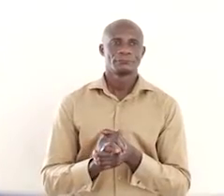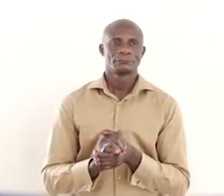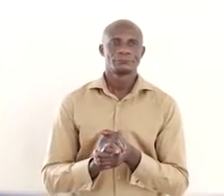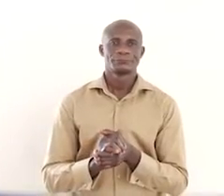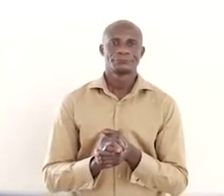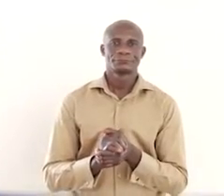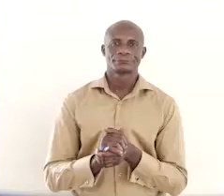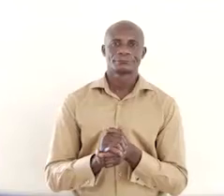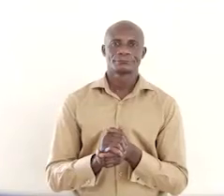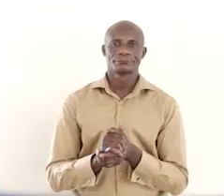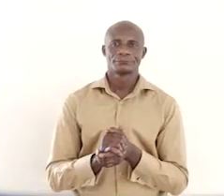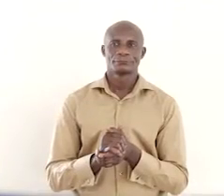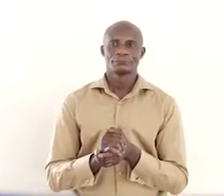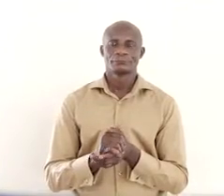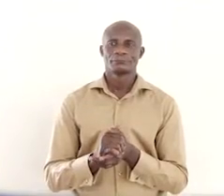of